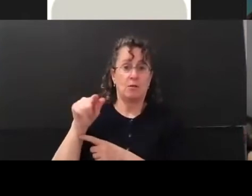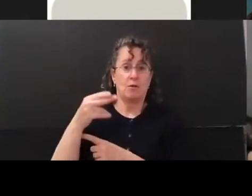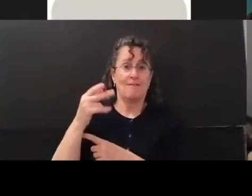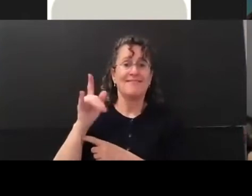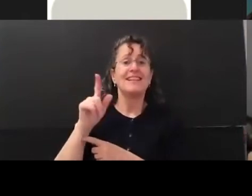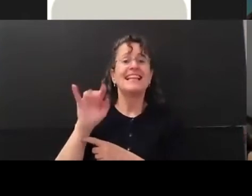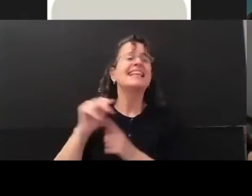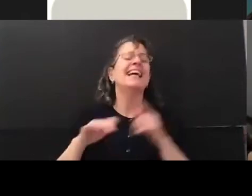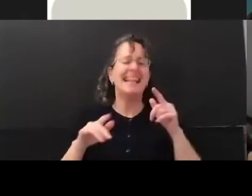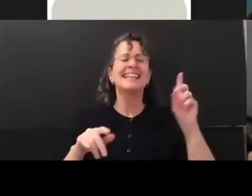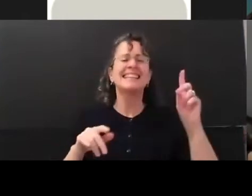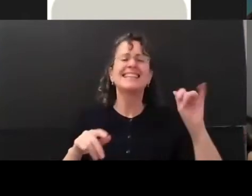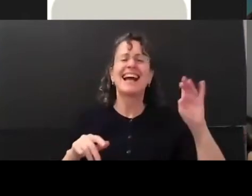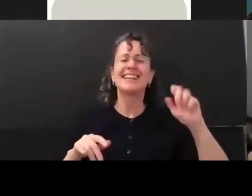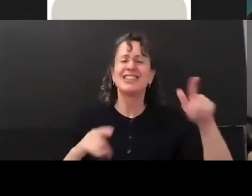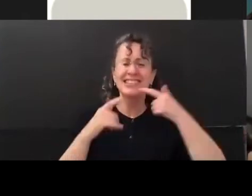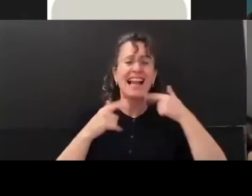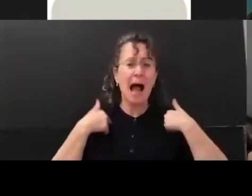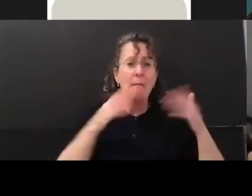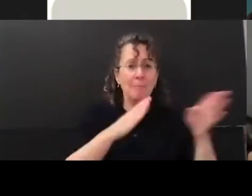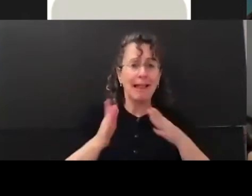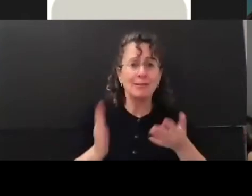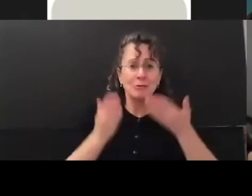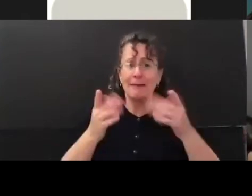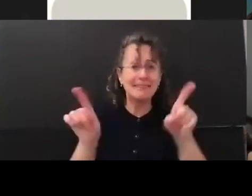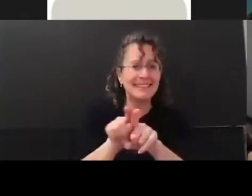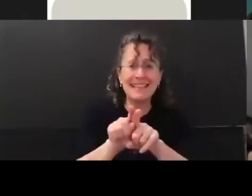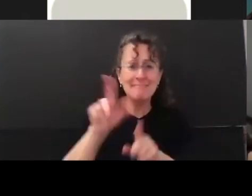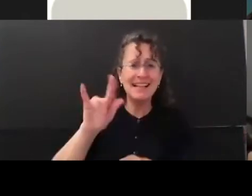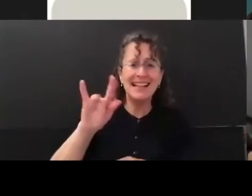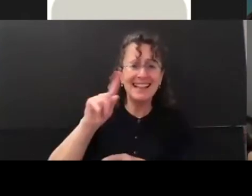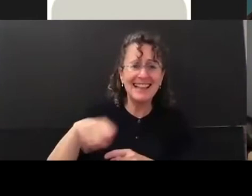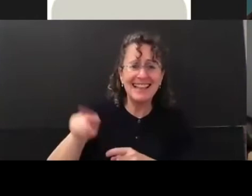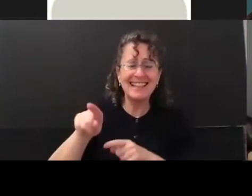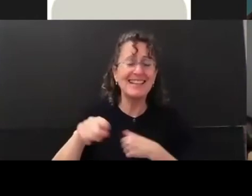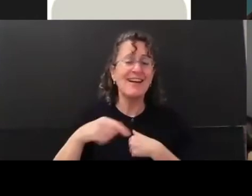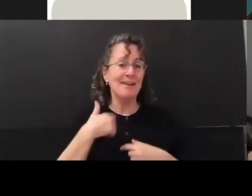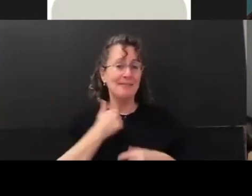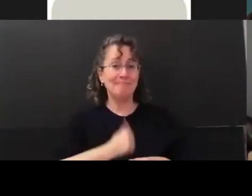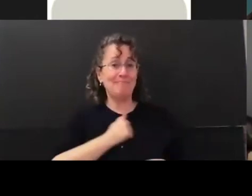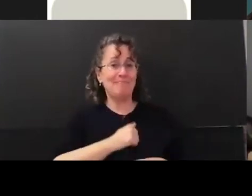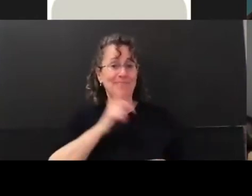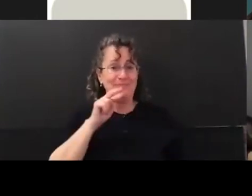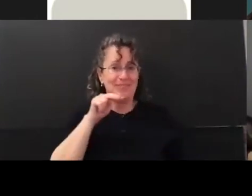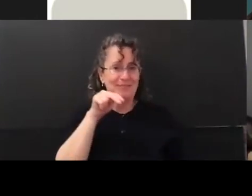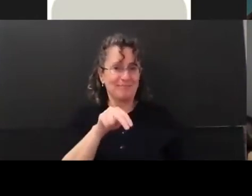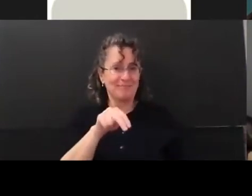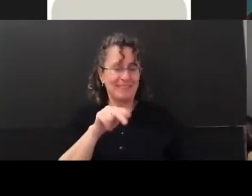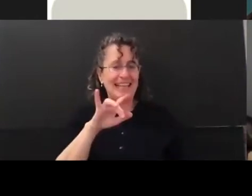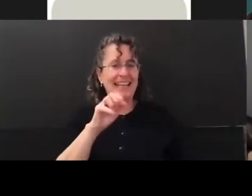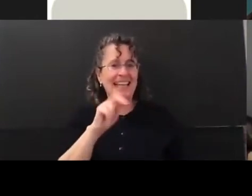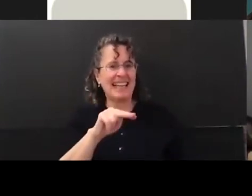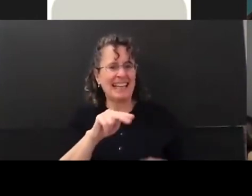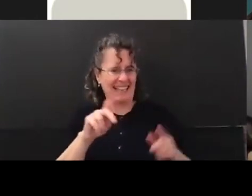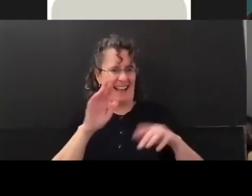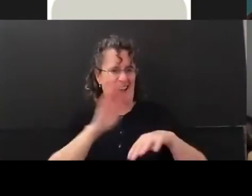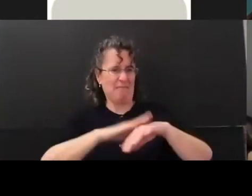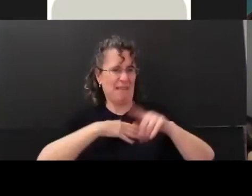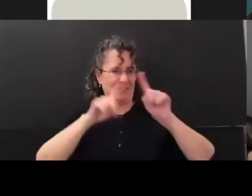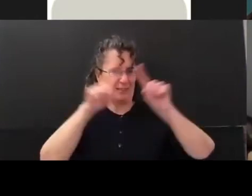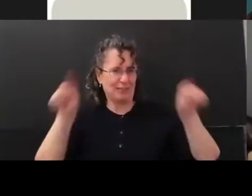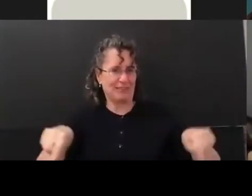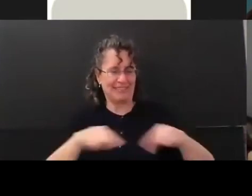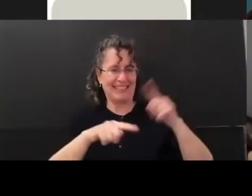Liz, but it's fine. You go right ahead. I'm sorry. I was looking down at Yeah. Ian and your hand went up.